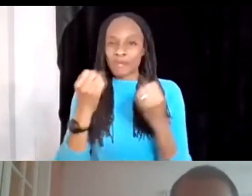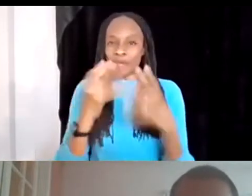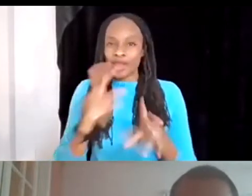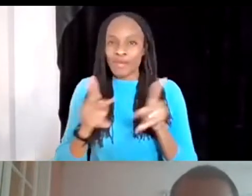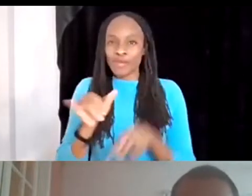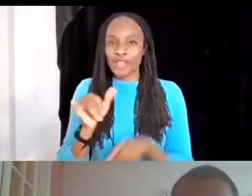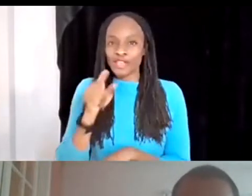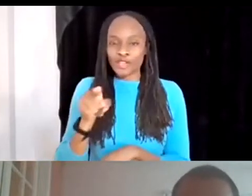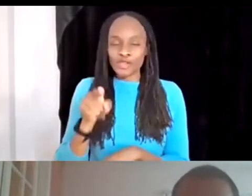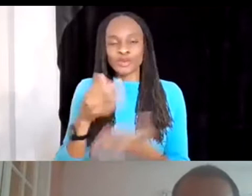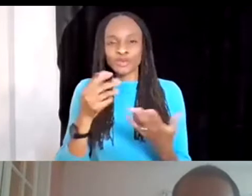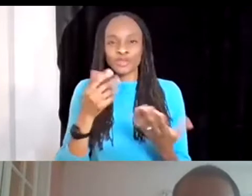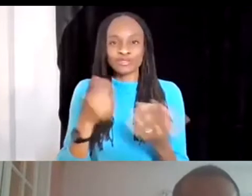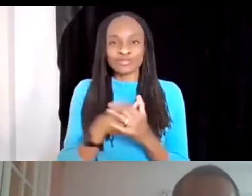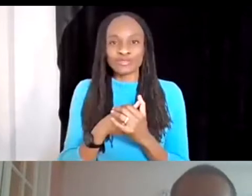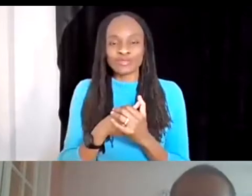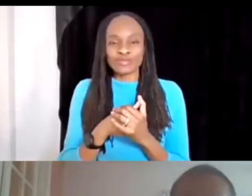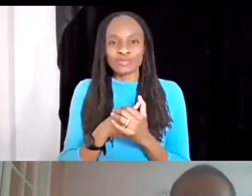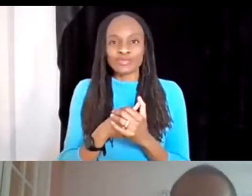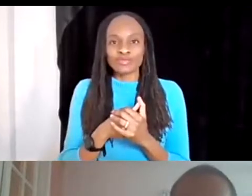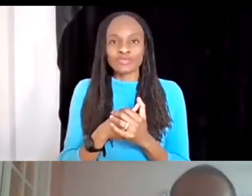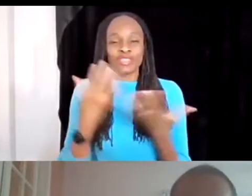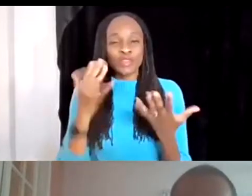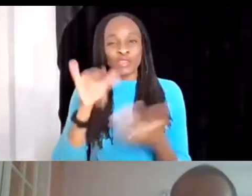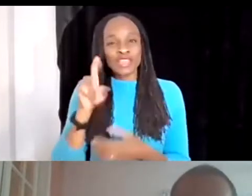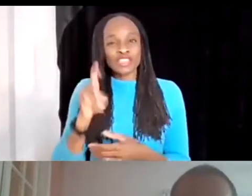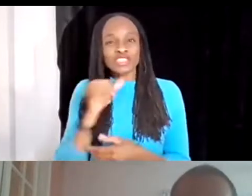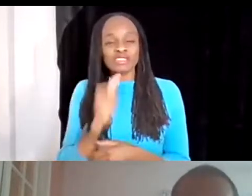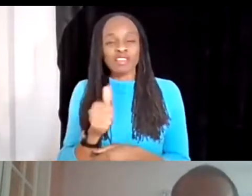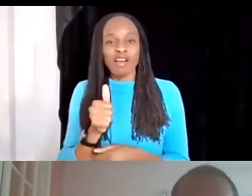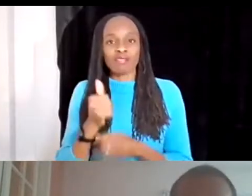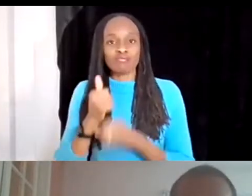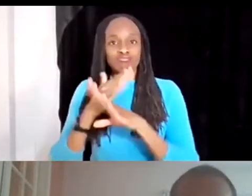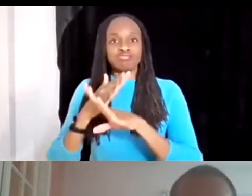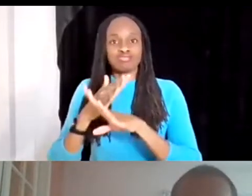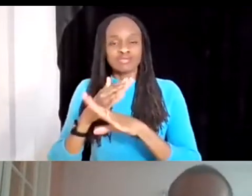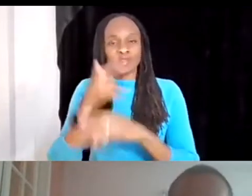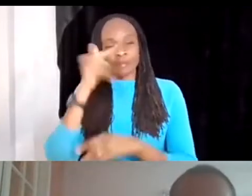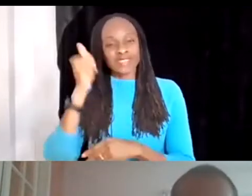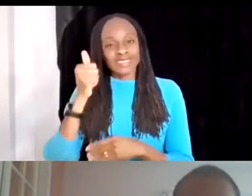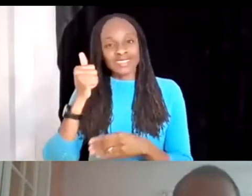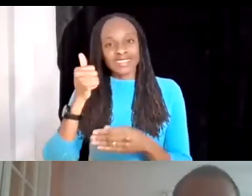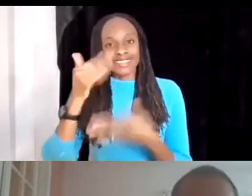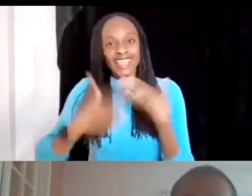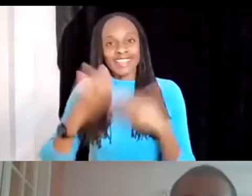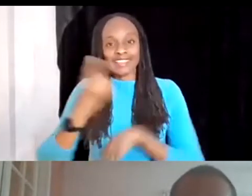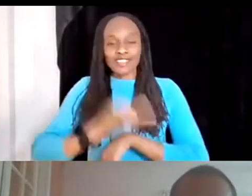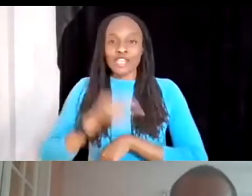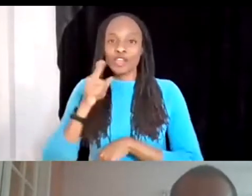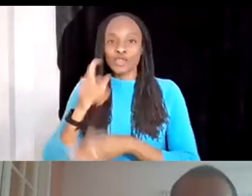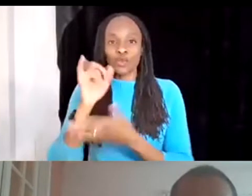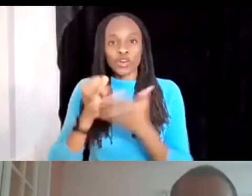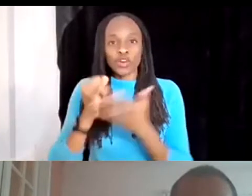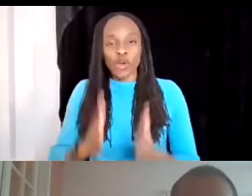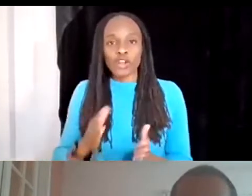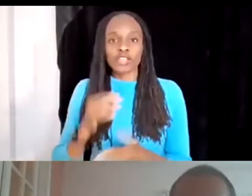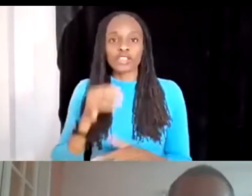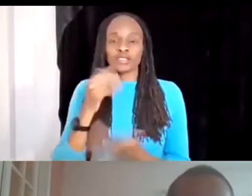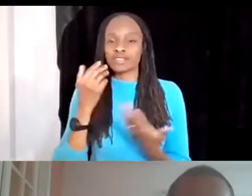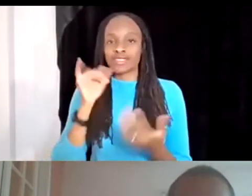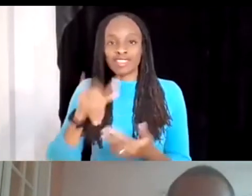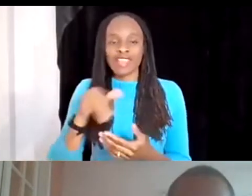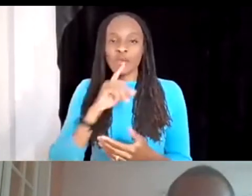of a better word, but that shouldn't get in the way at all, because at the end of the day, you're an artist, you're a creative, and that fuels your passion.